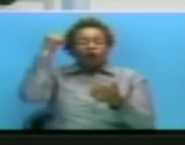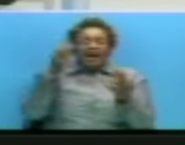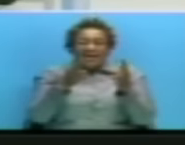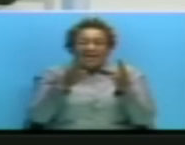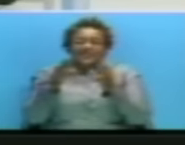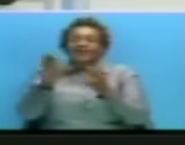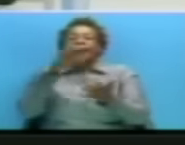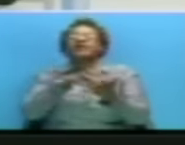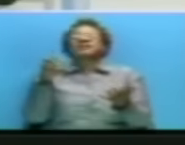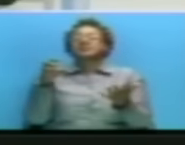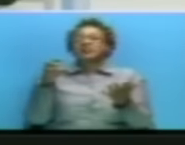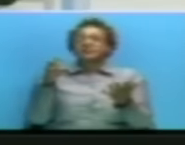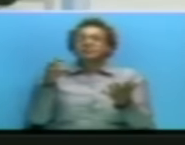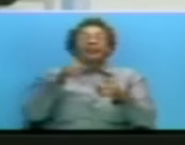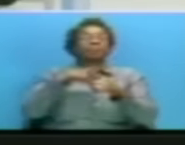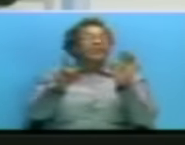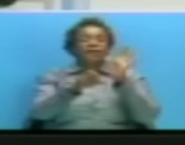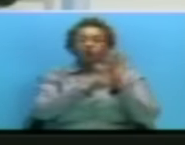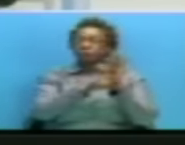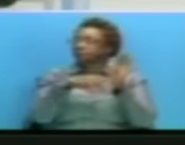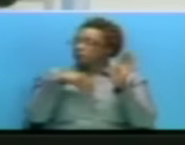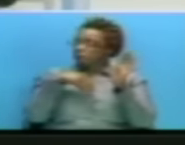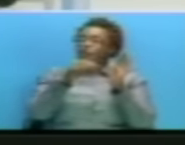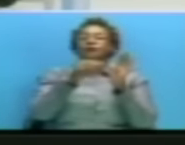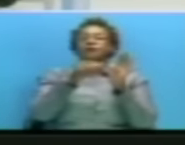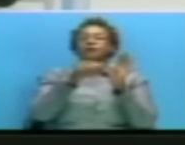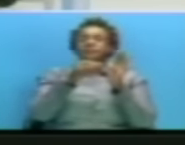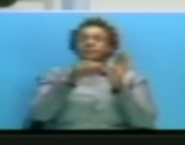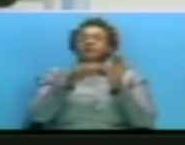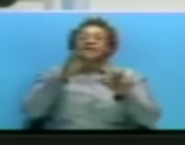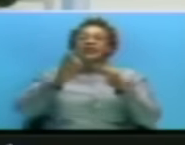that tell you? All right. That but when it comes to the law, if you're